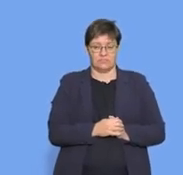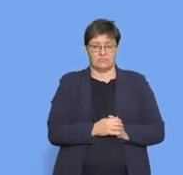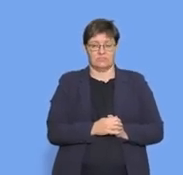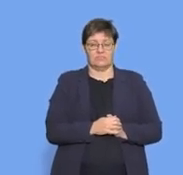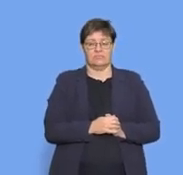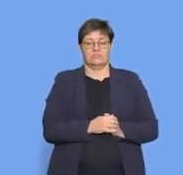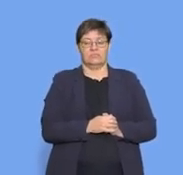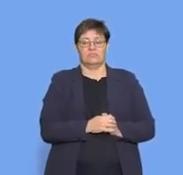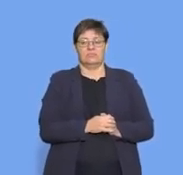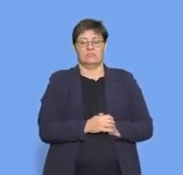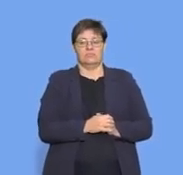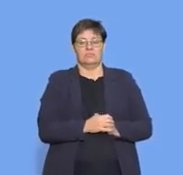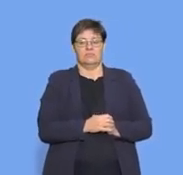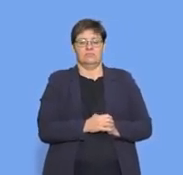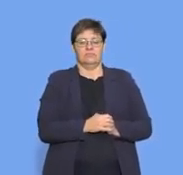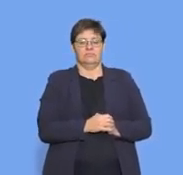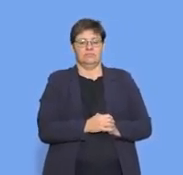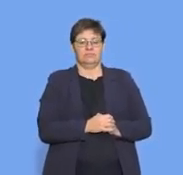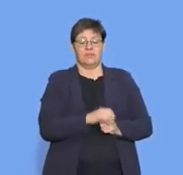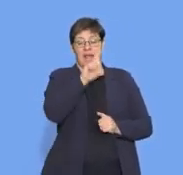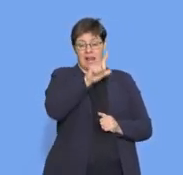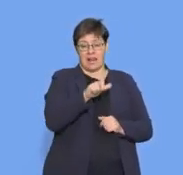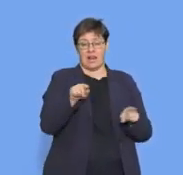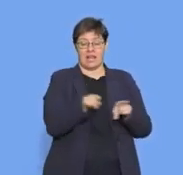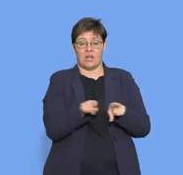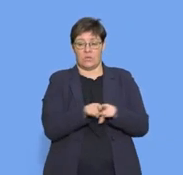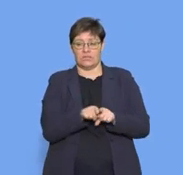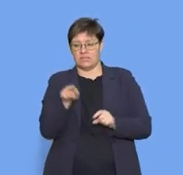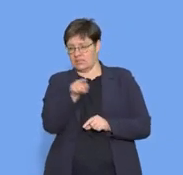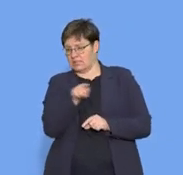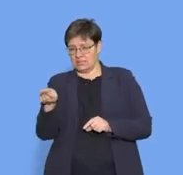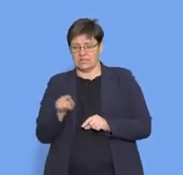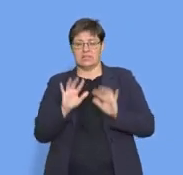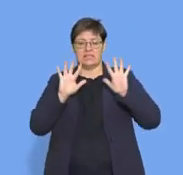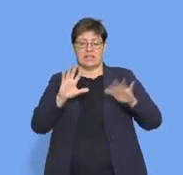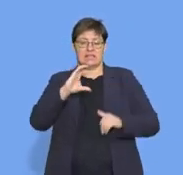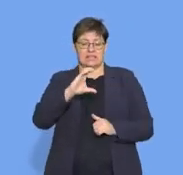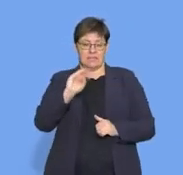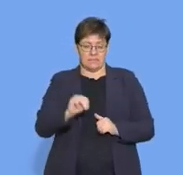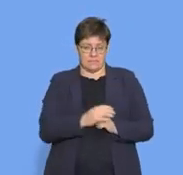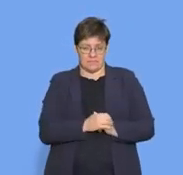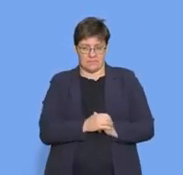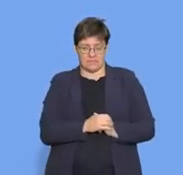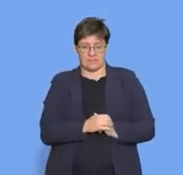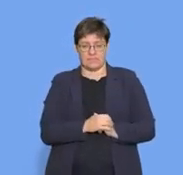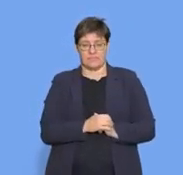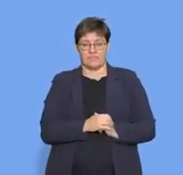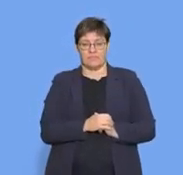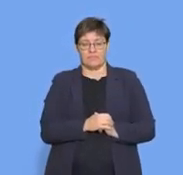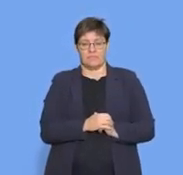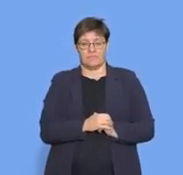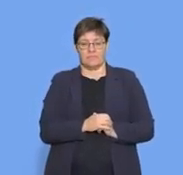dimensions. So I'm first going to write what my length is. I can see that my length is